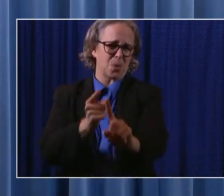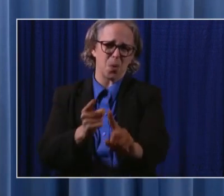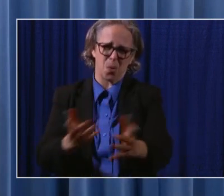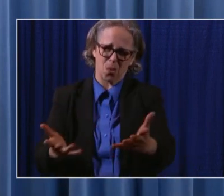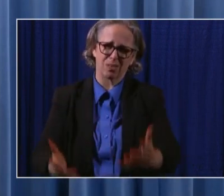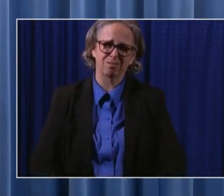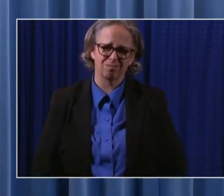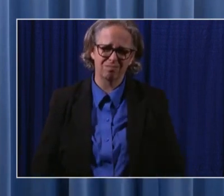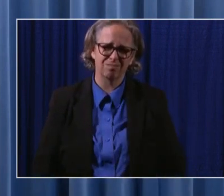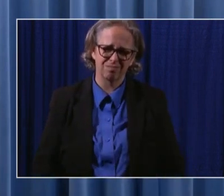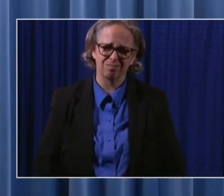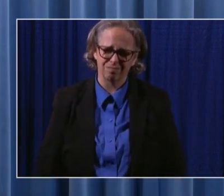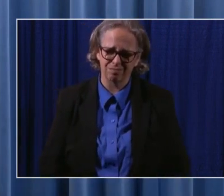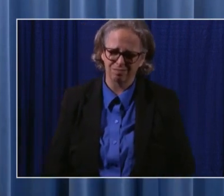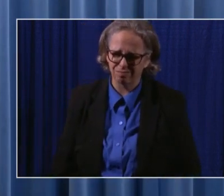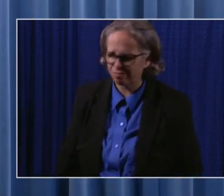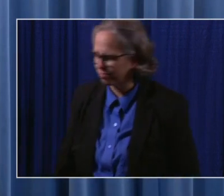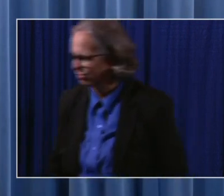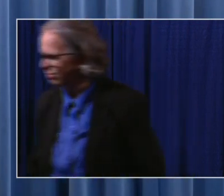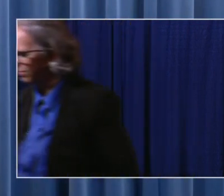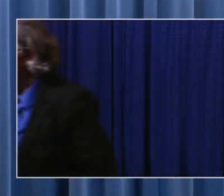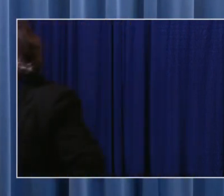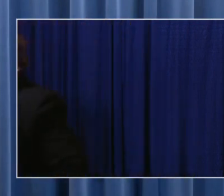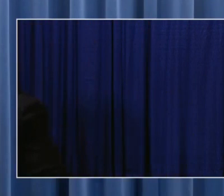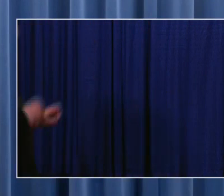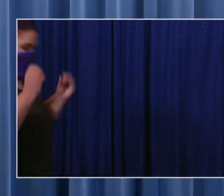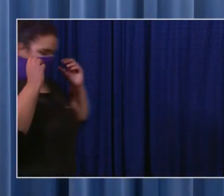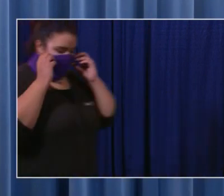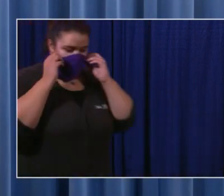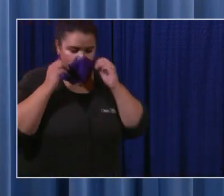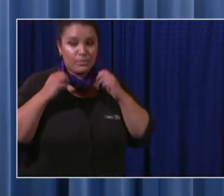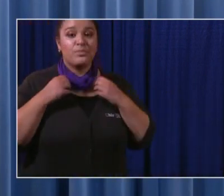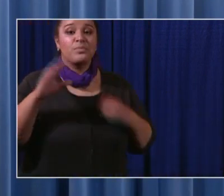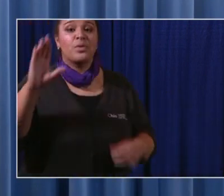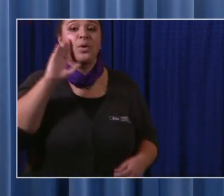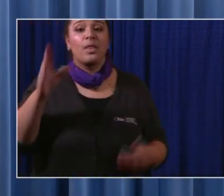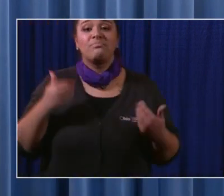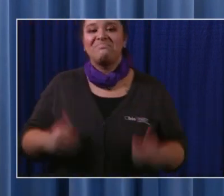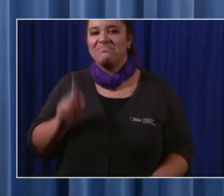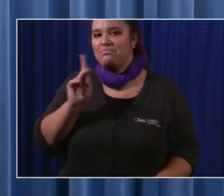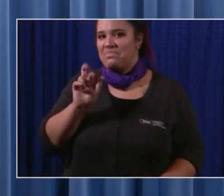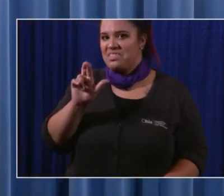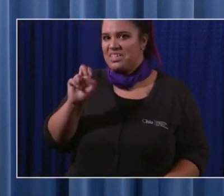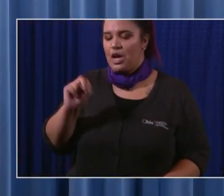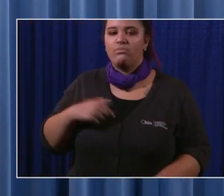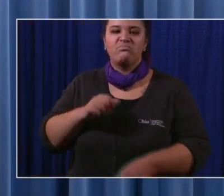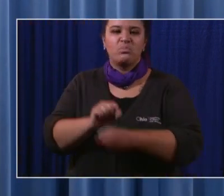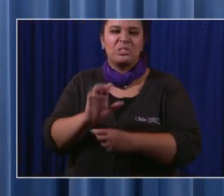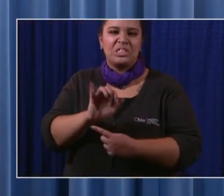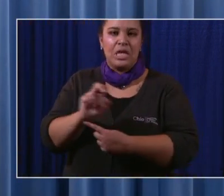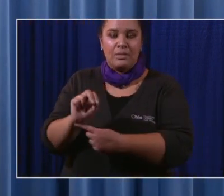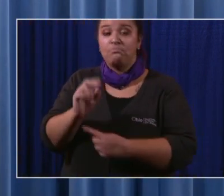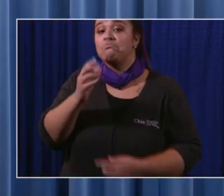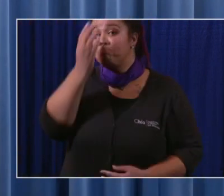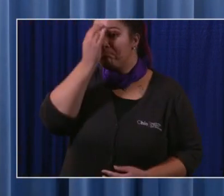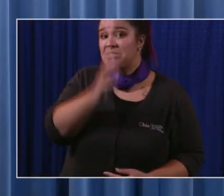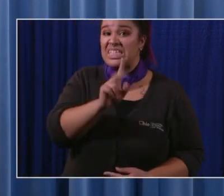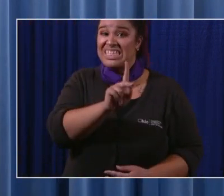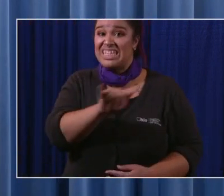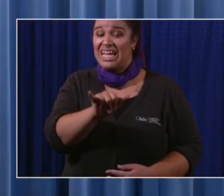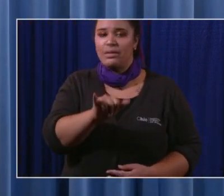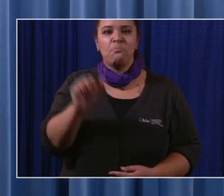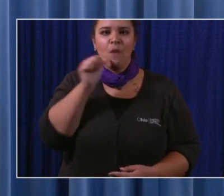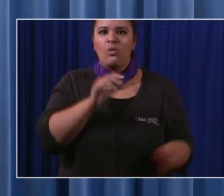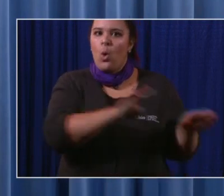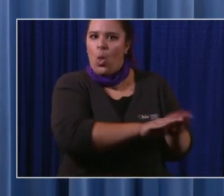Good afternoon, Governor. Karen Johnson, WLWT in Cincinnati. Kentucky just closed bars and limited the number of people allowed